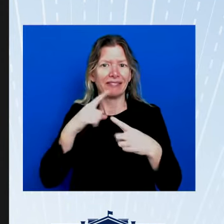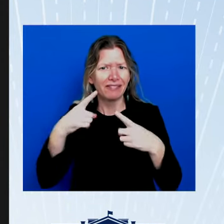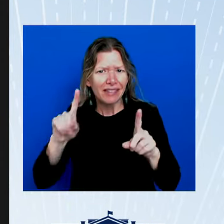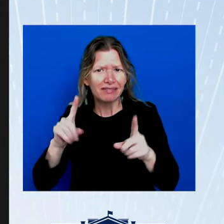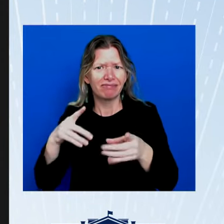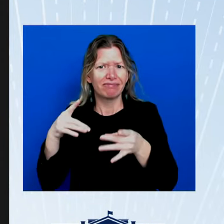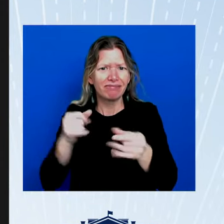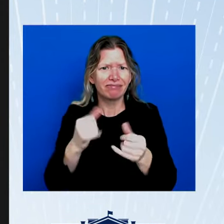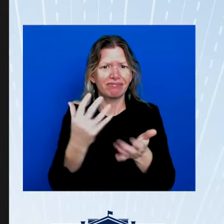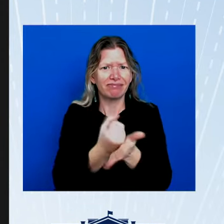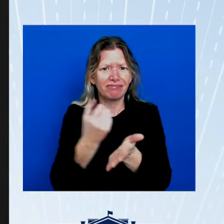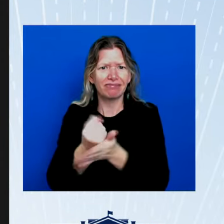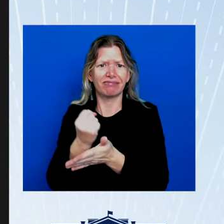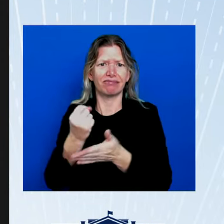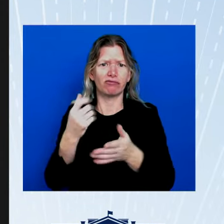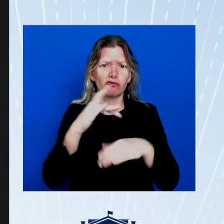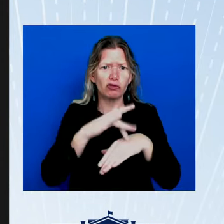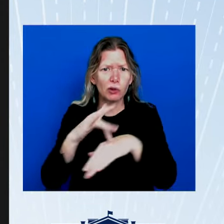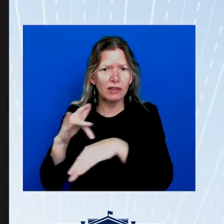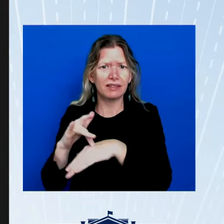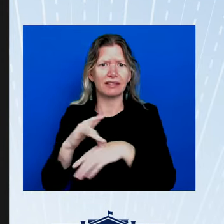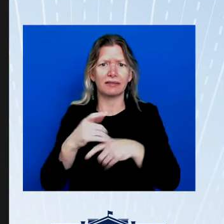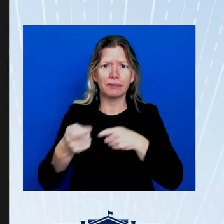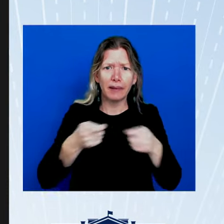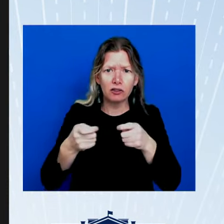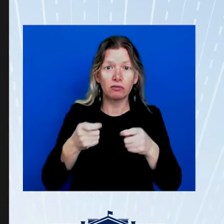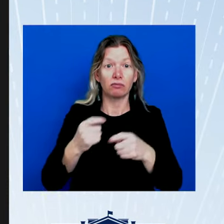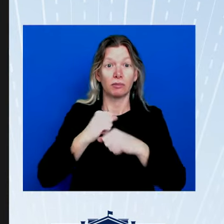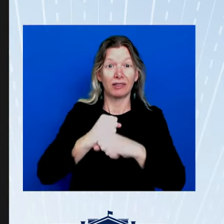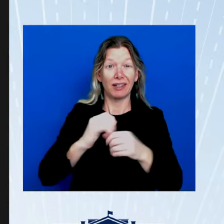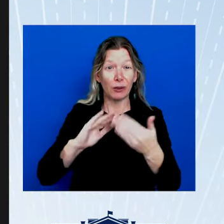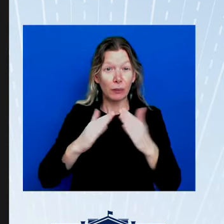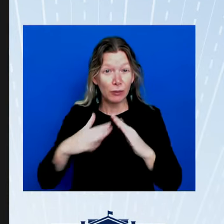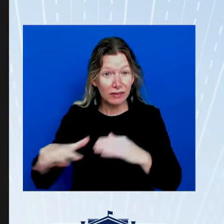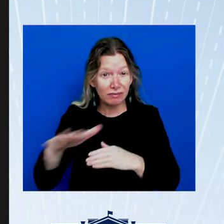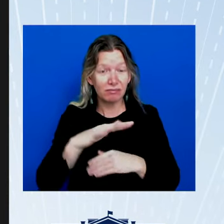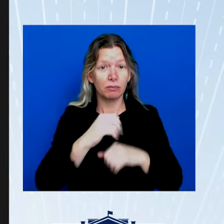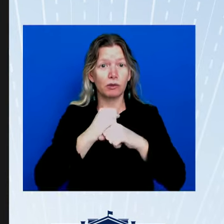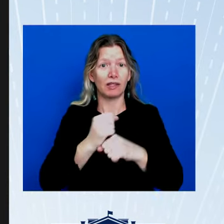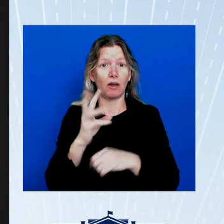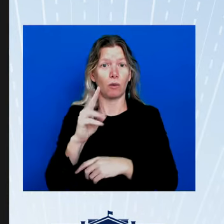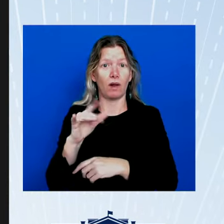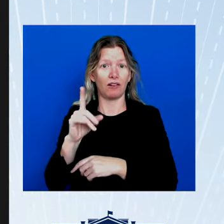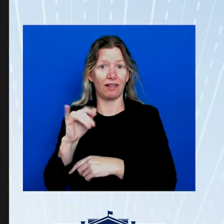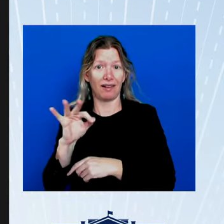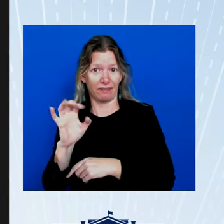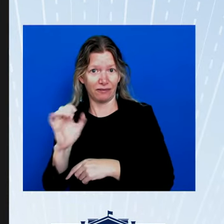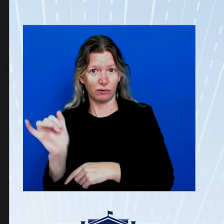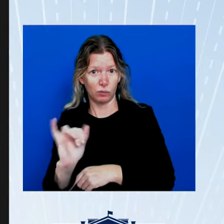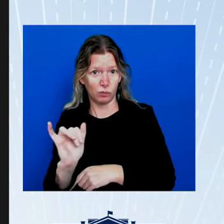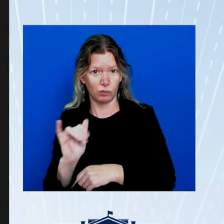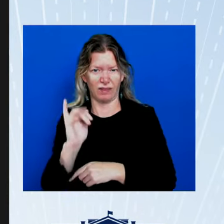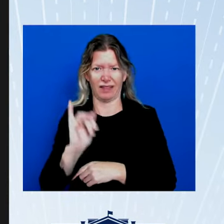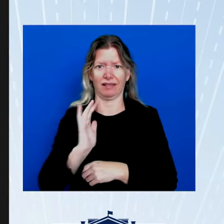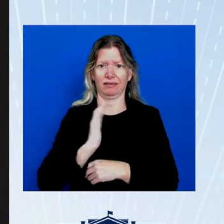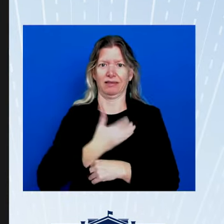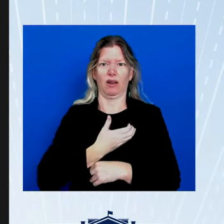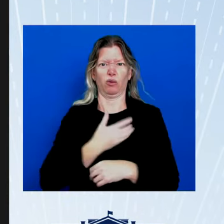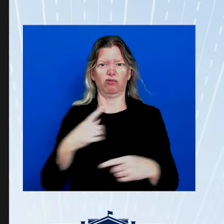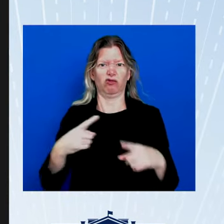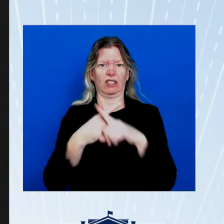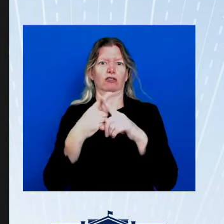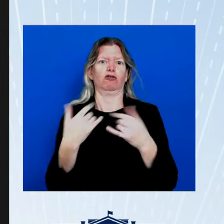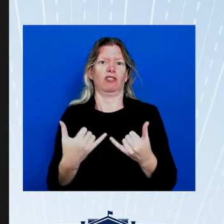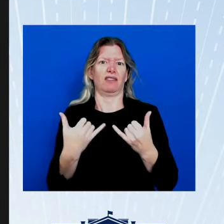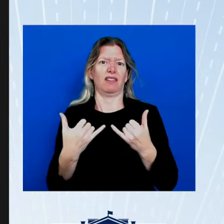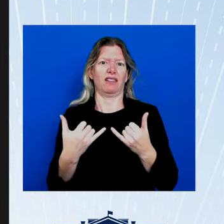the crisis of our lifetimes. Addressing it demands our full attention and requires us to move